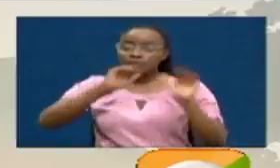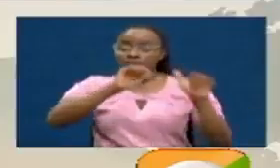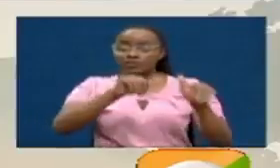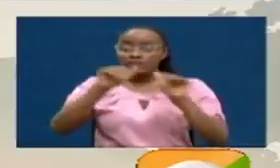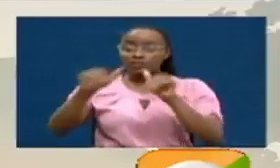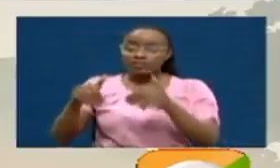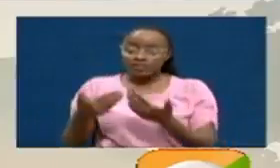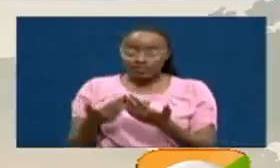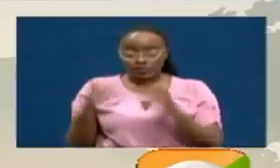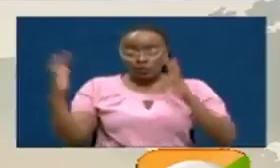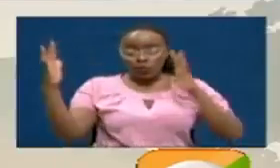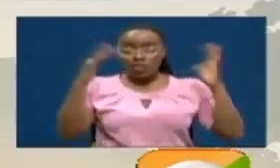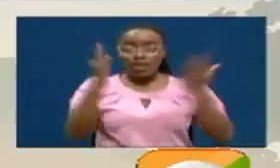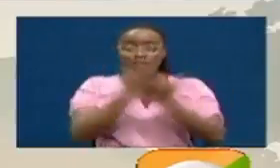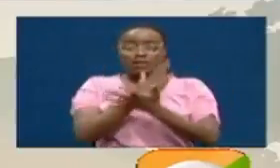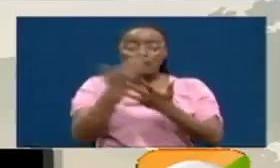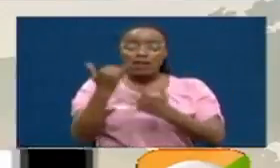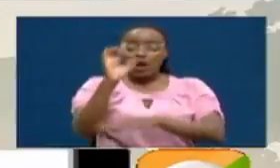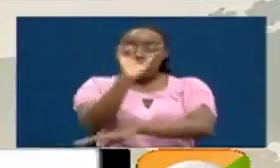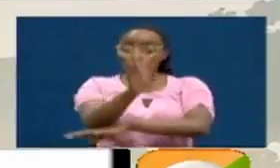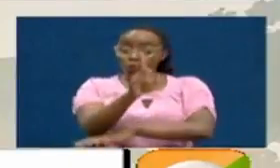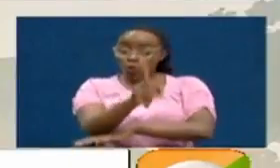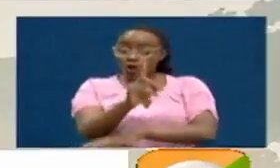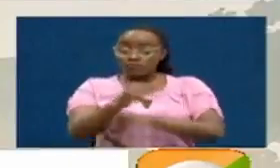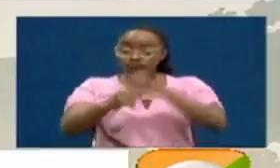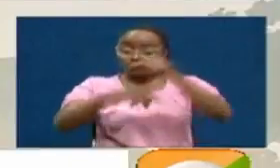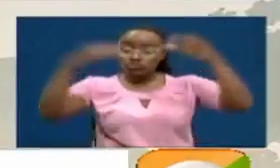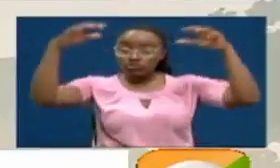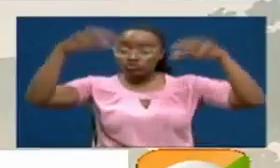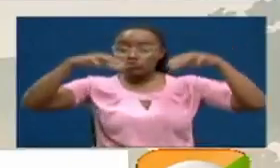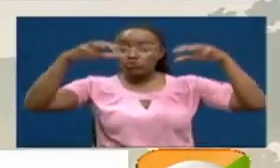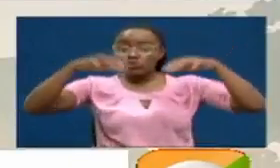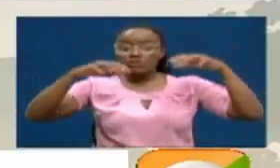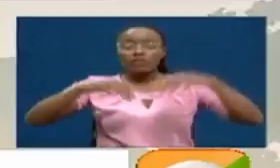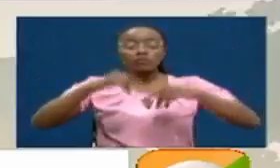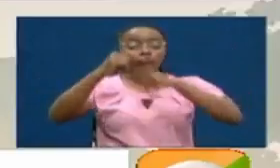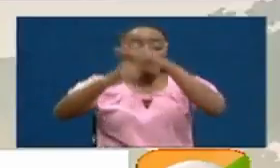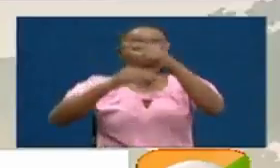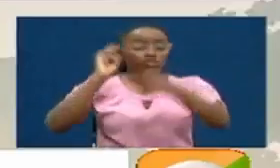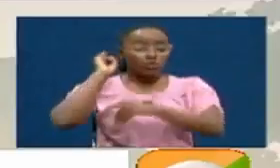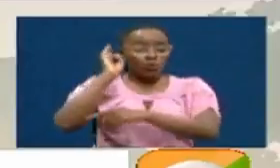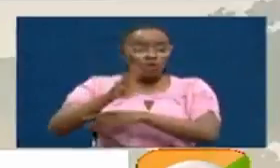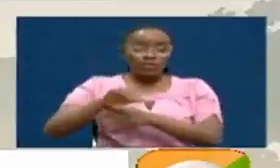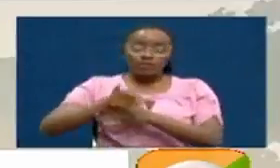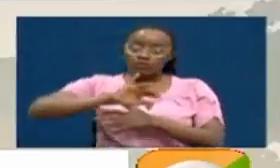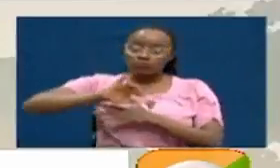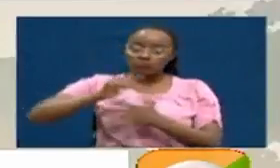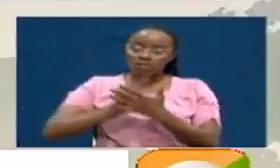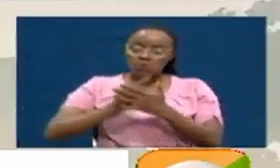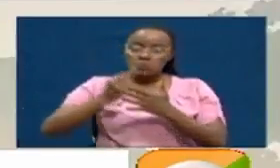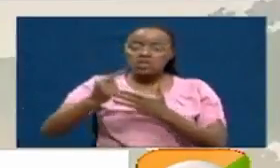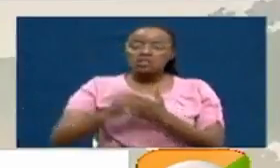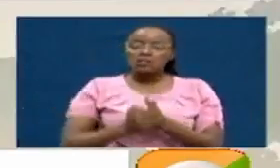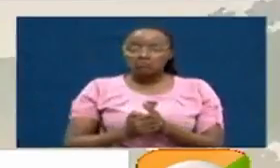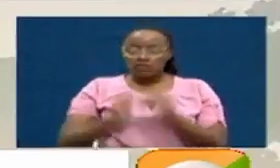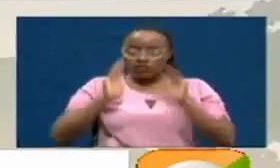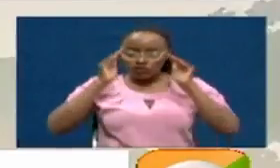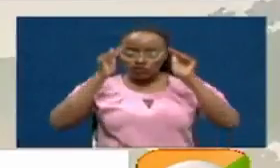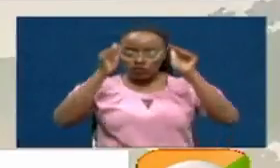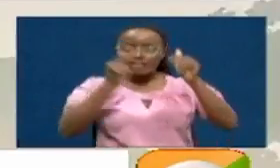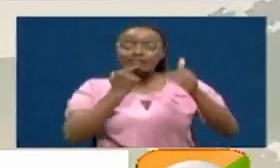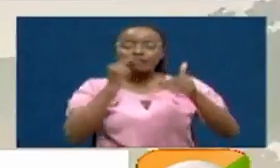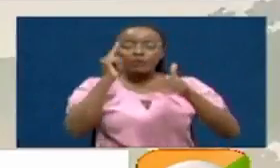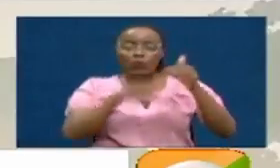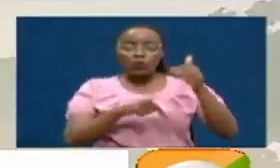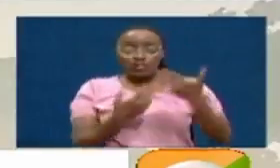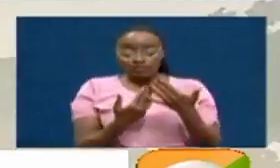The meteorological department is now warning that the ongoing rains in the country will persist for the remainder of the week. The latest forecast suggests that the